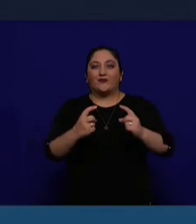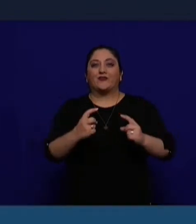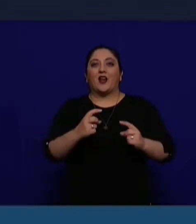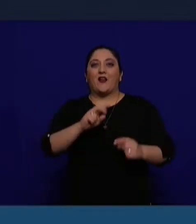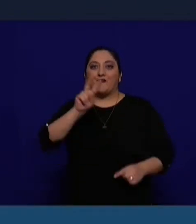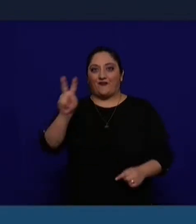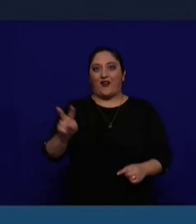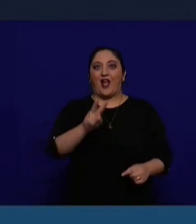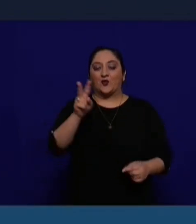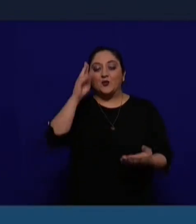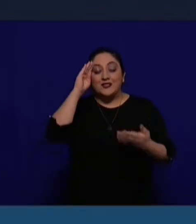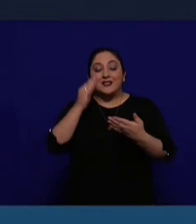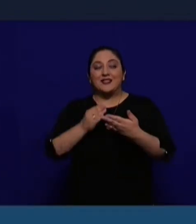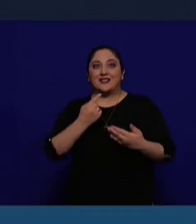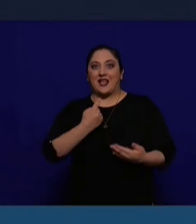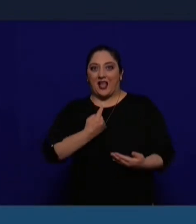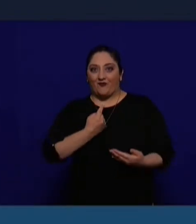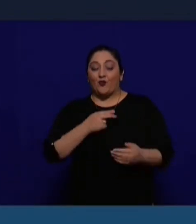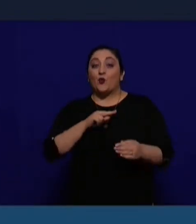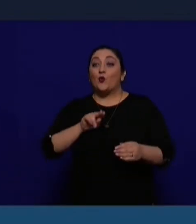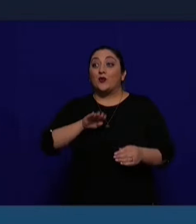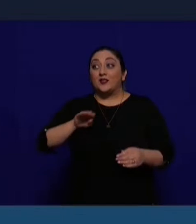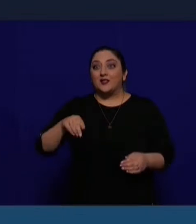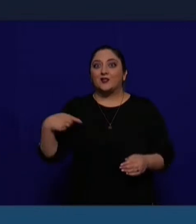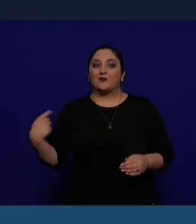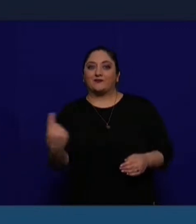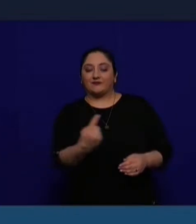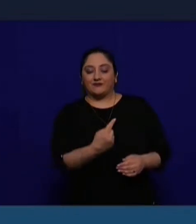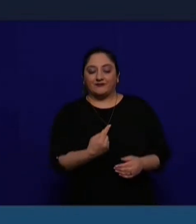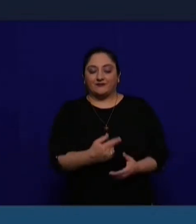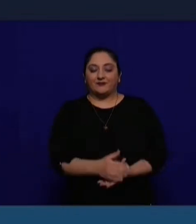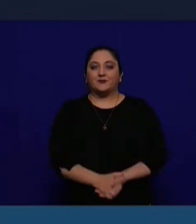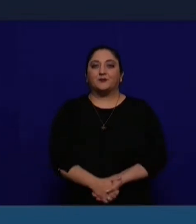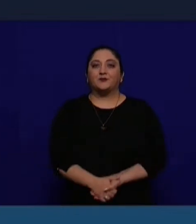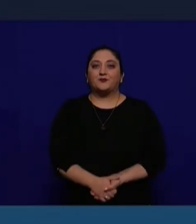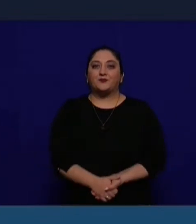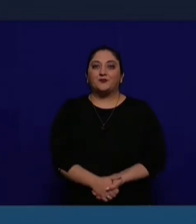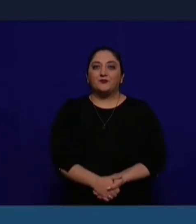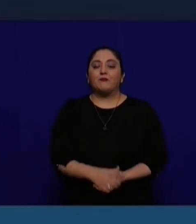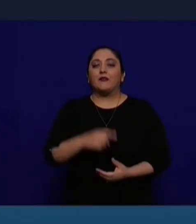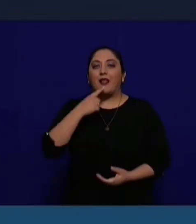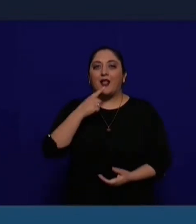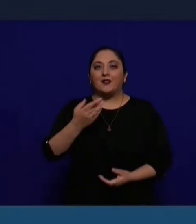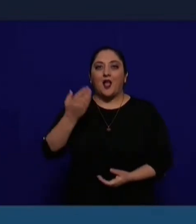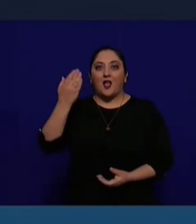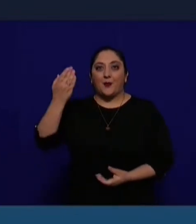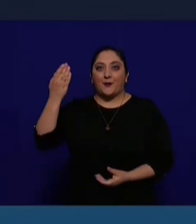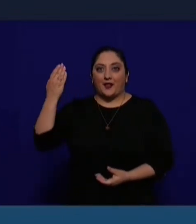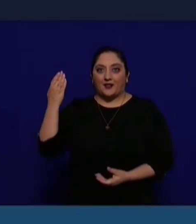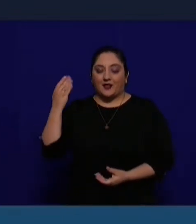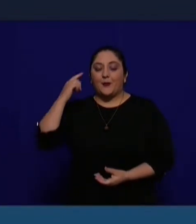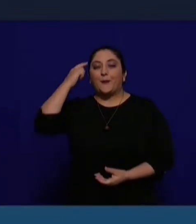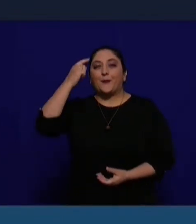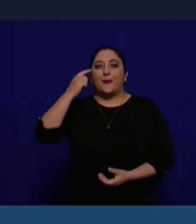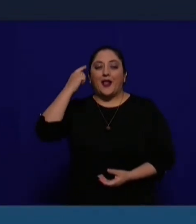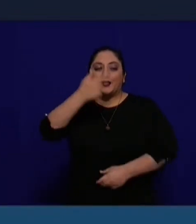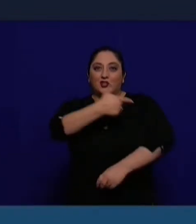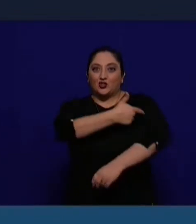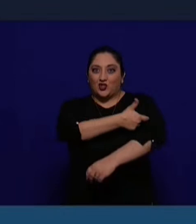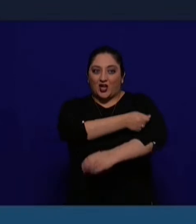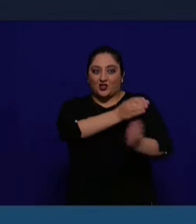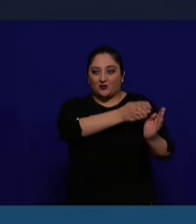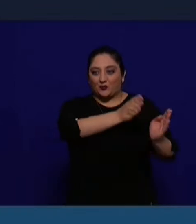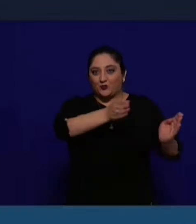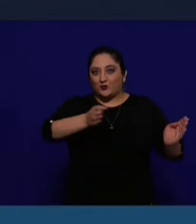lilhom infushom u wkoll huma ikunu protetti. Bħalma għedna l-strateġija ta' tilqim